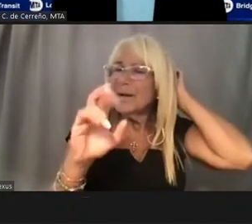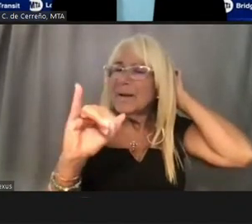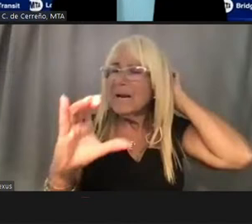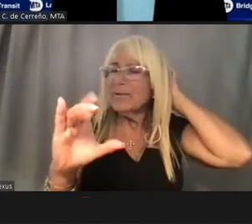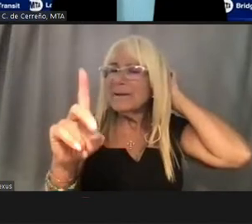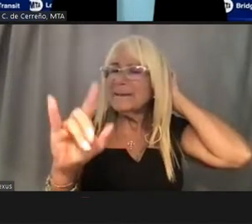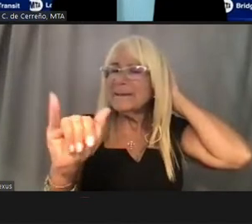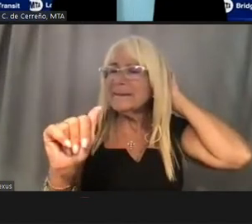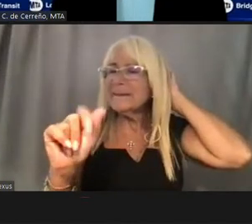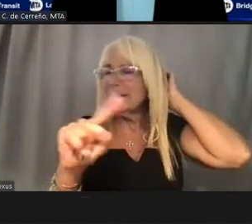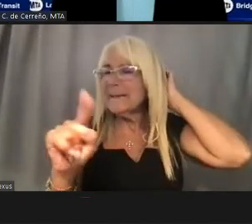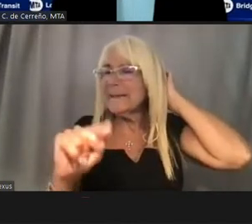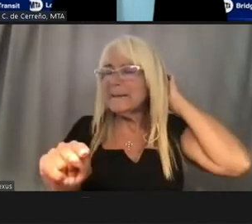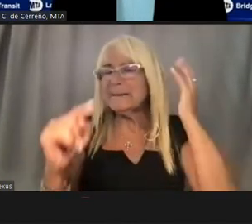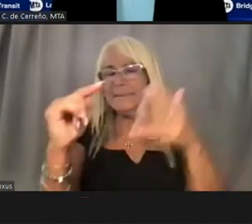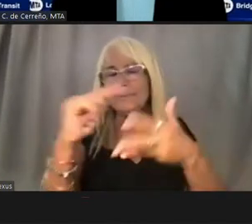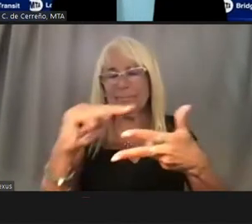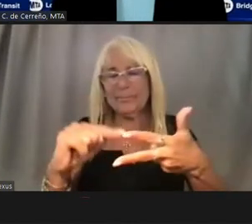Michael King